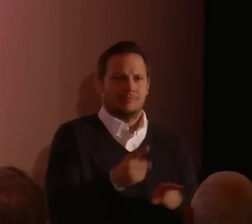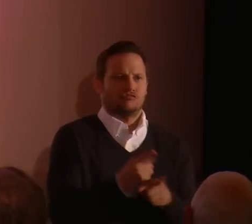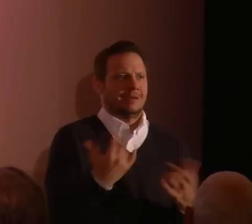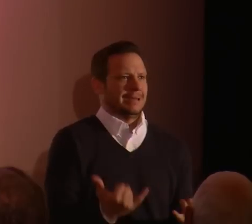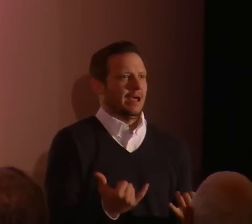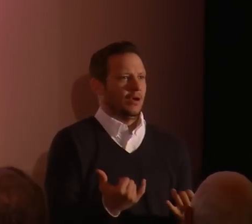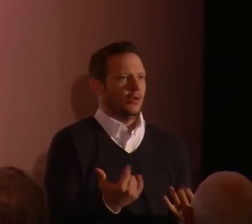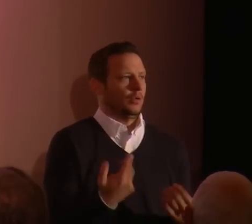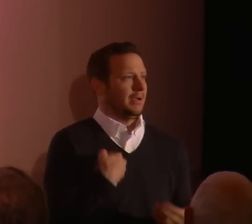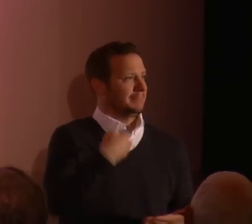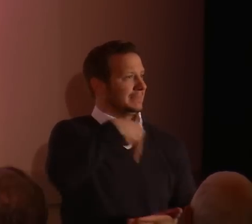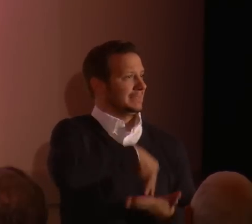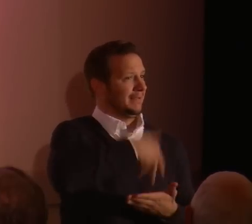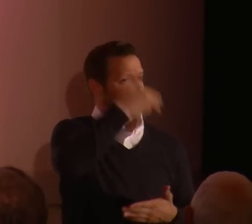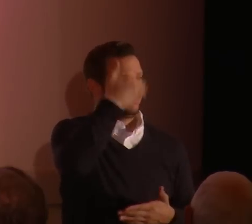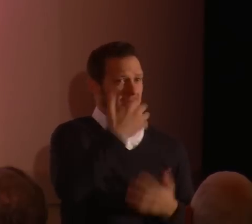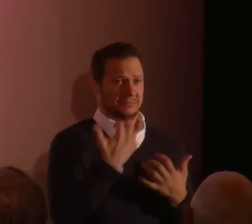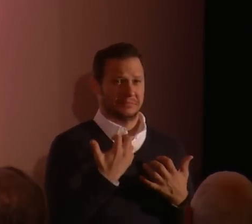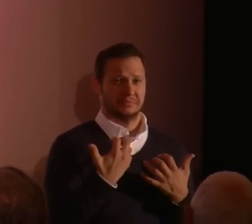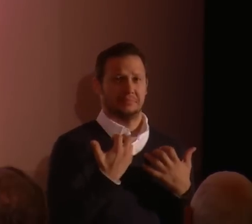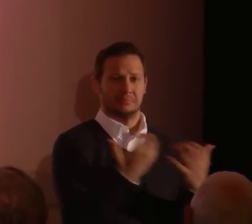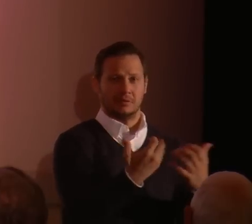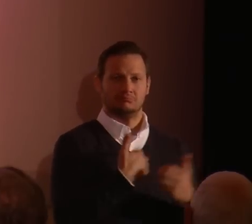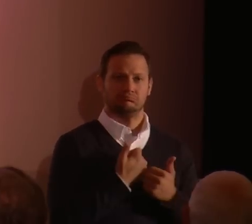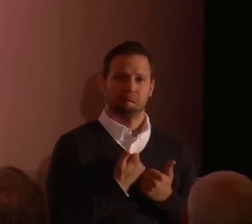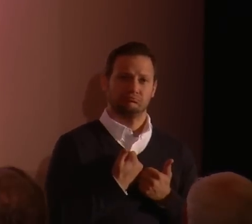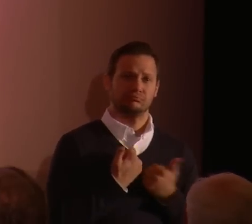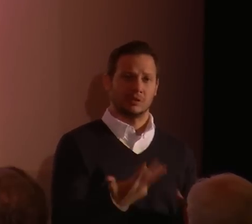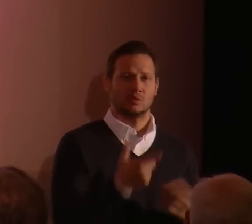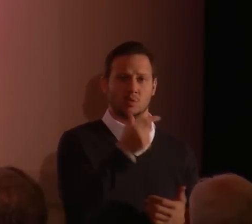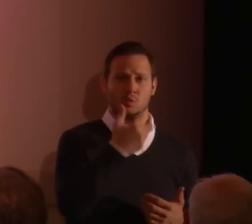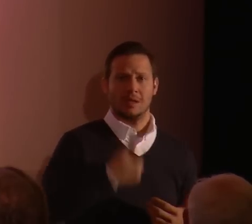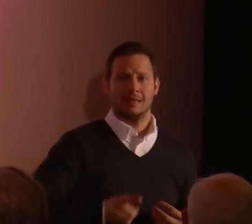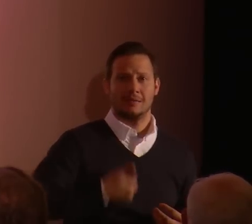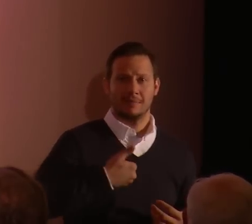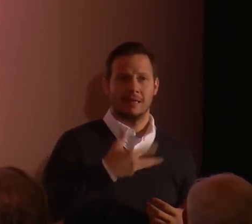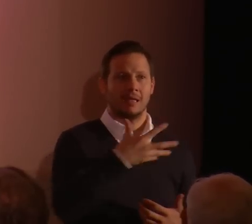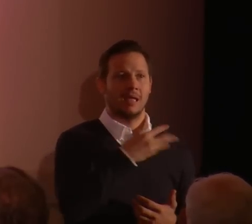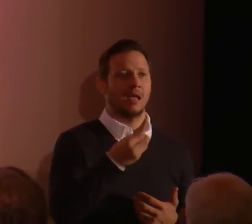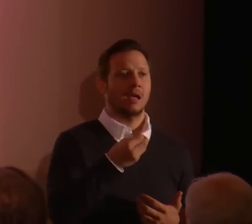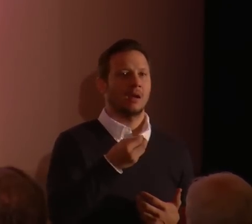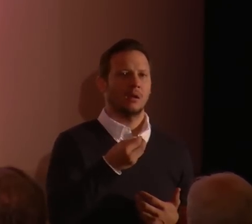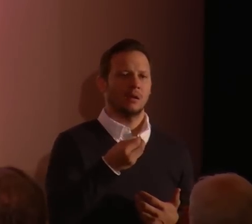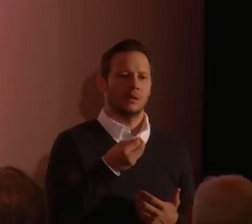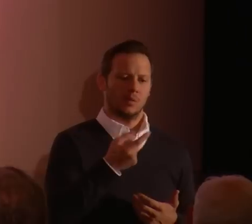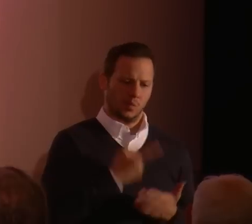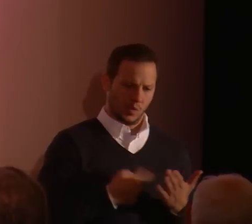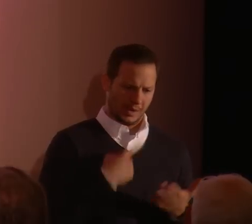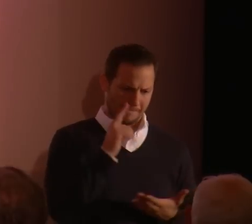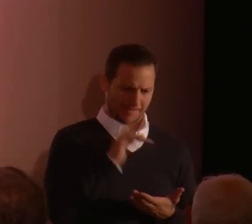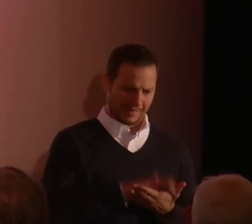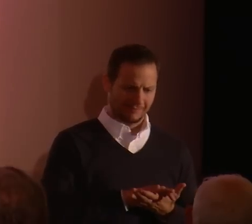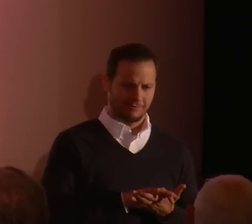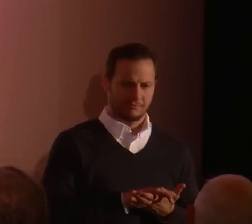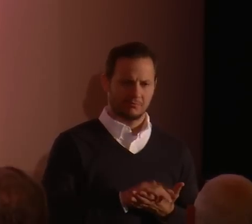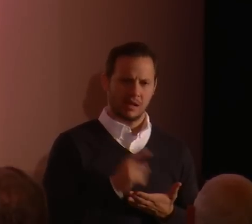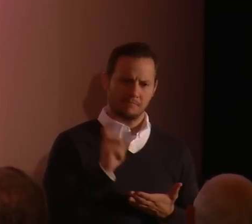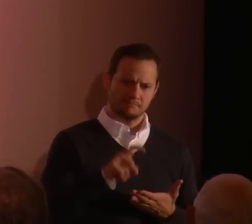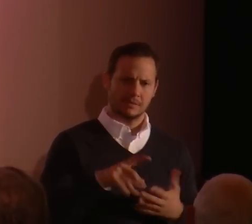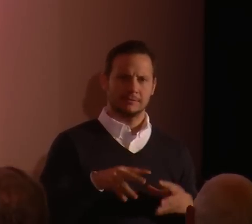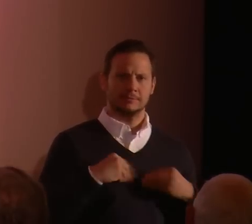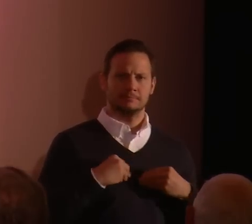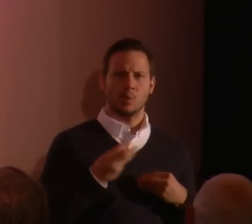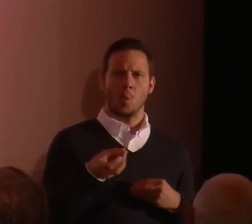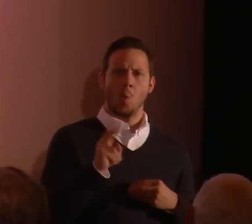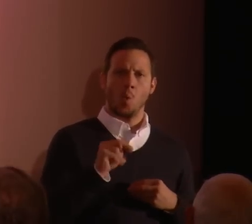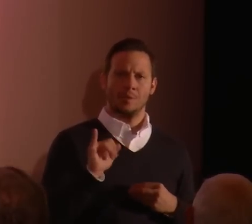here in front of all of you to express who I am and to really own what I believe in was not an easy decision.